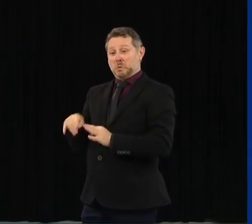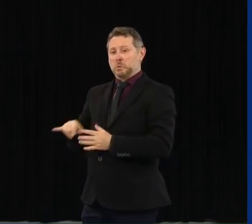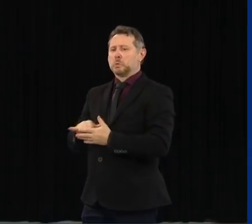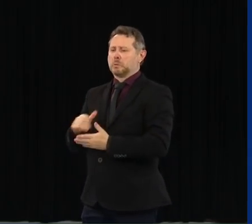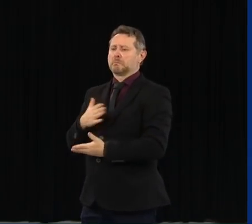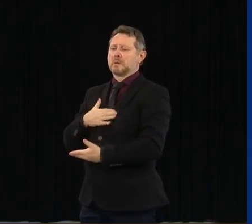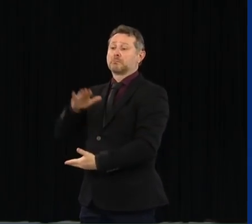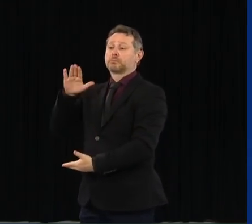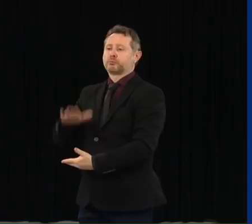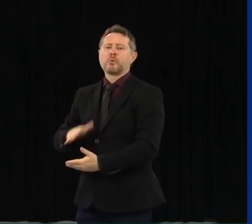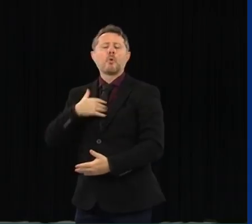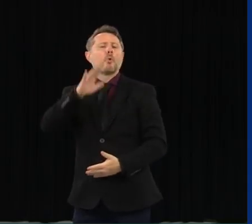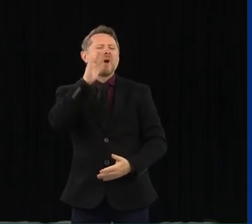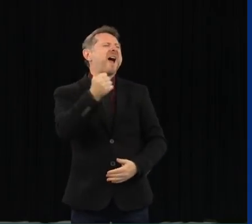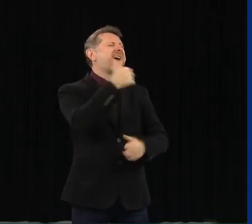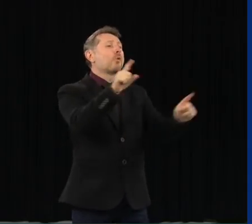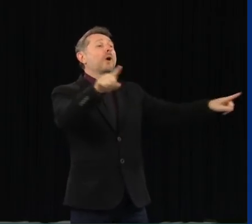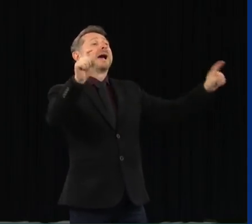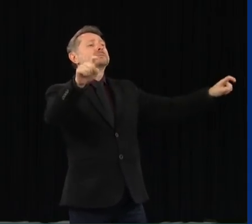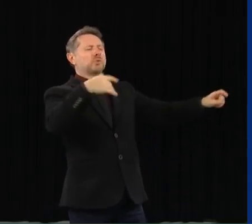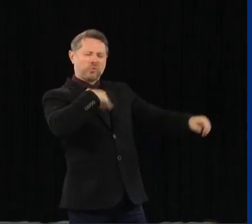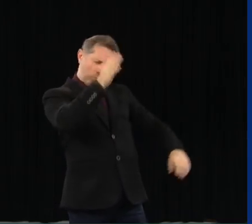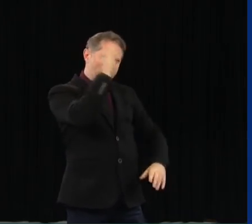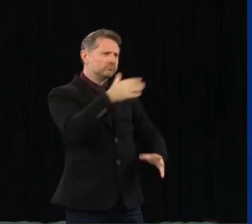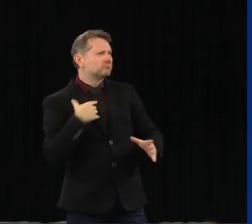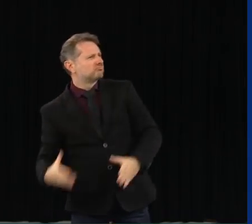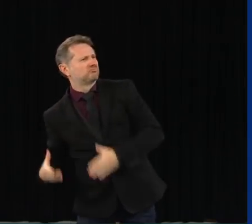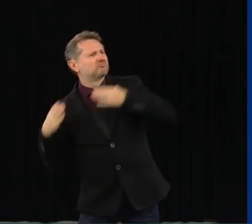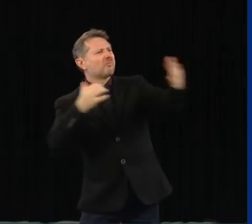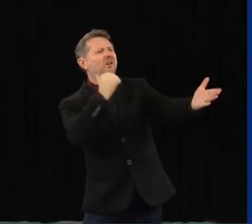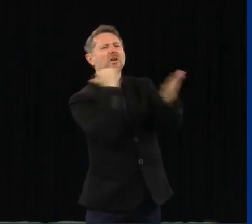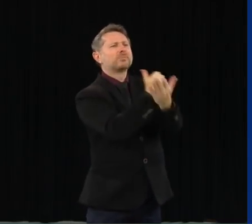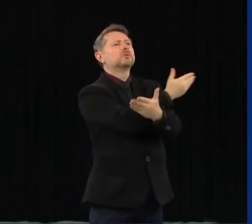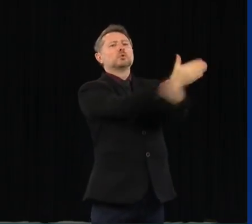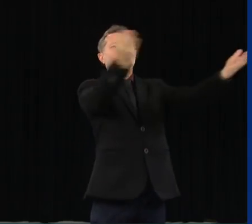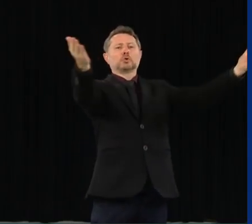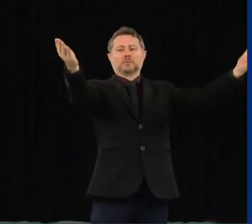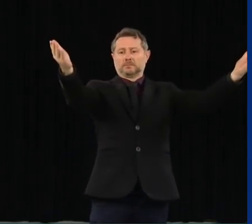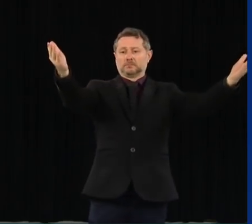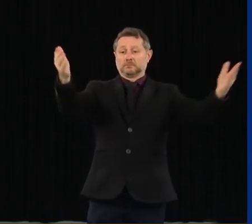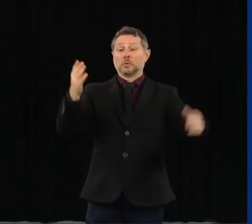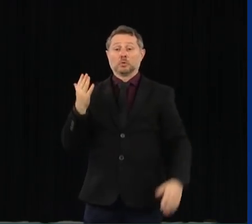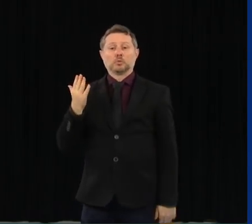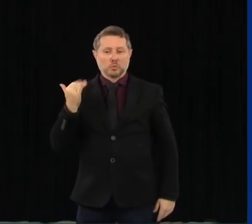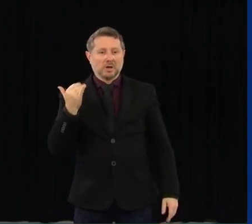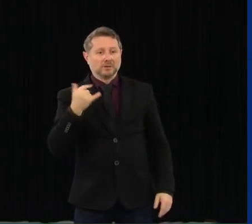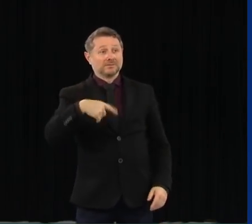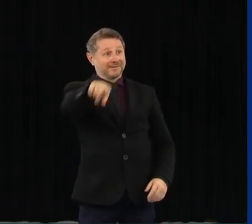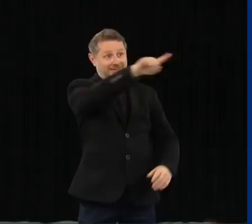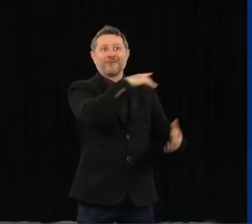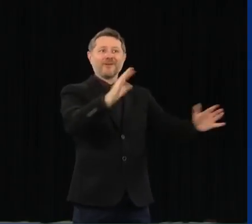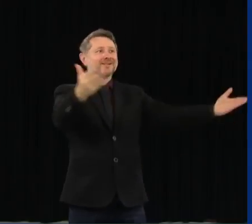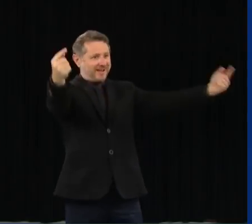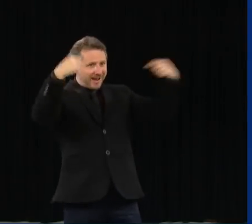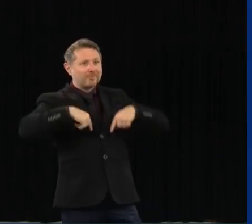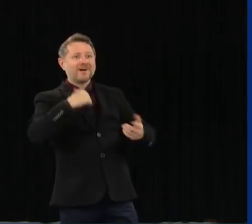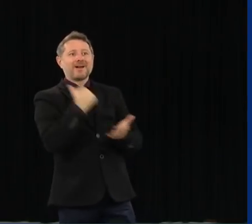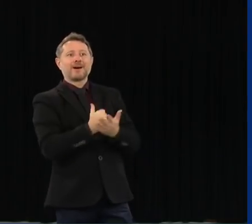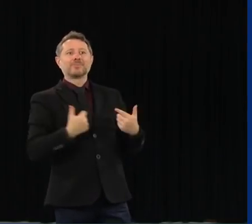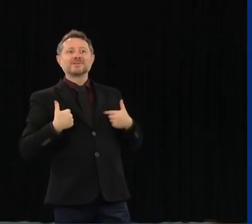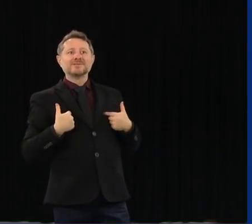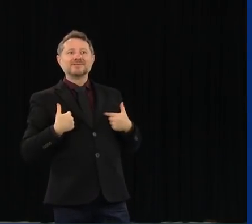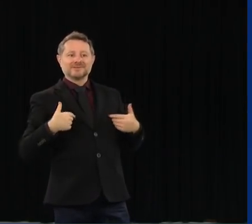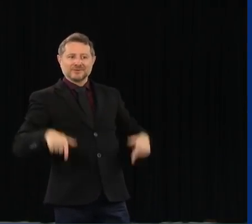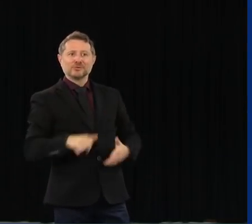that needs it, because that outpouring has been there for us. You know, I remember